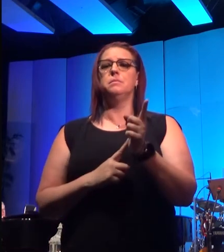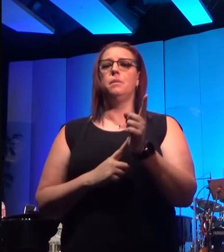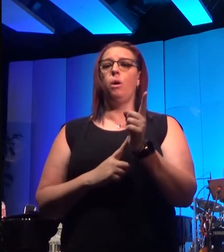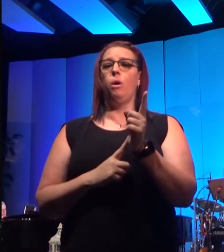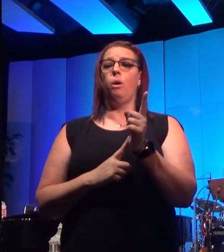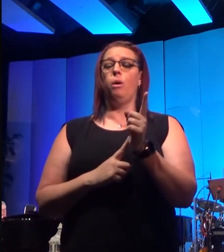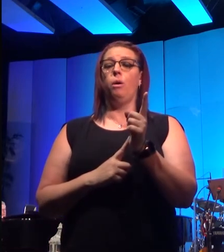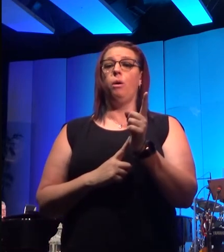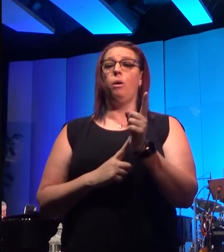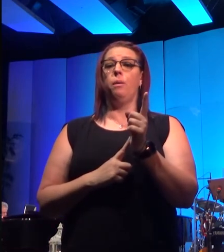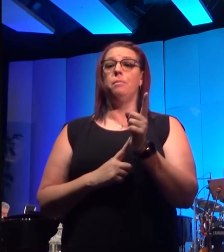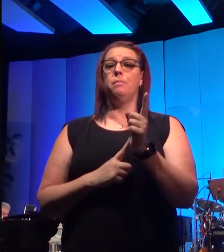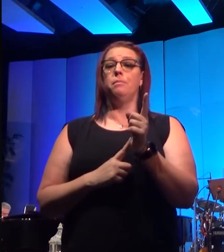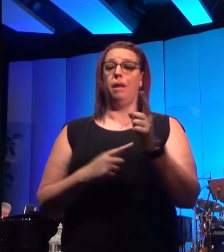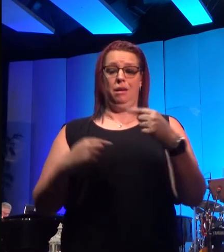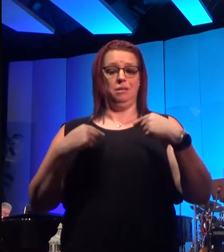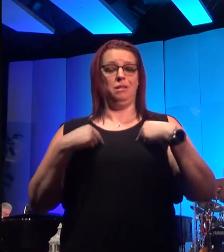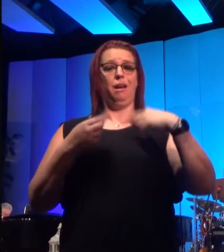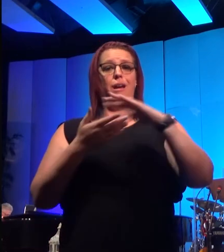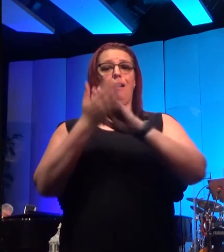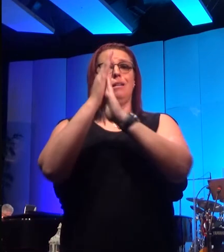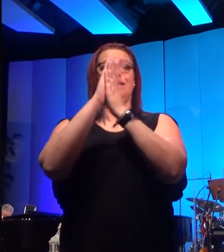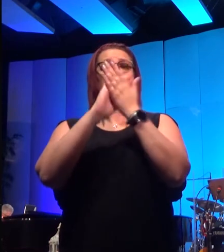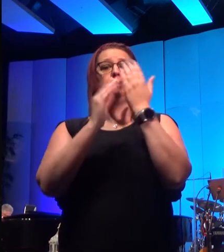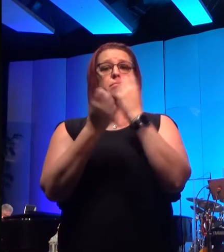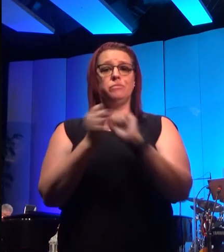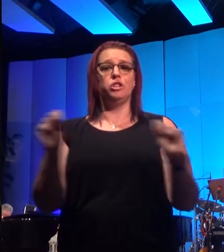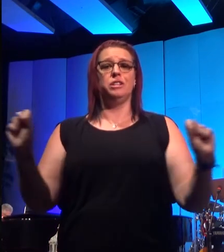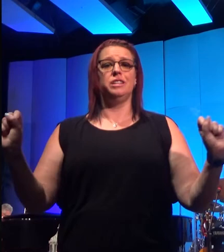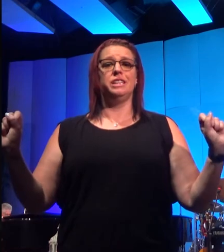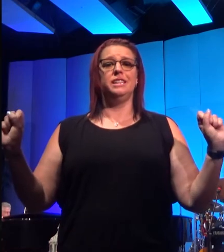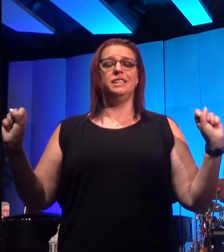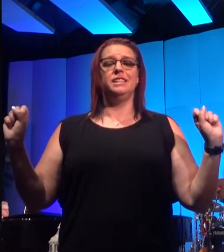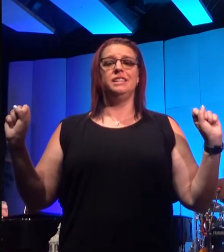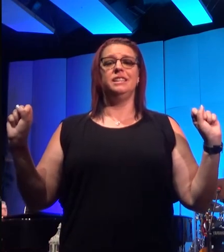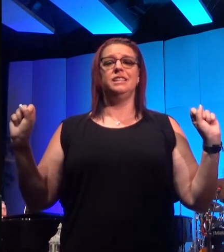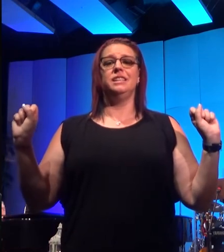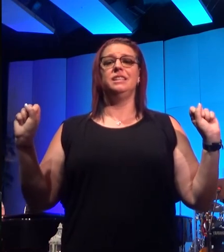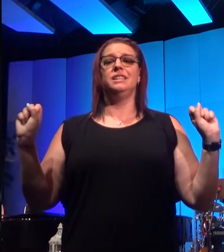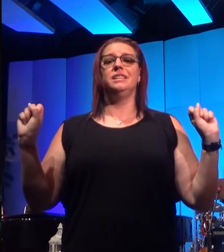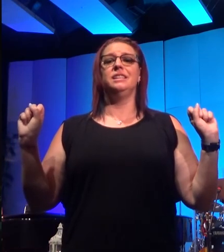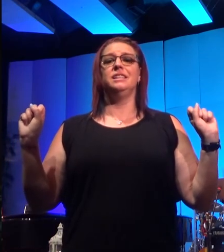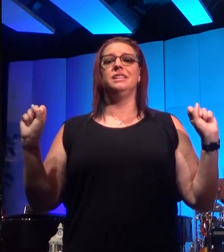moment, I am free.